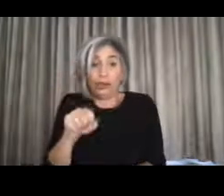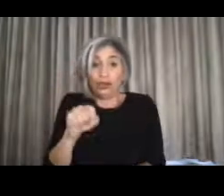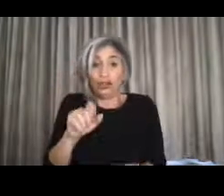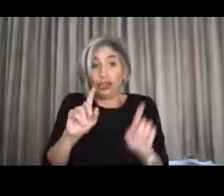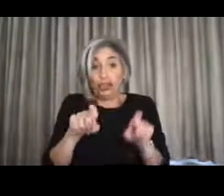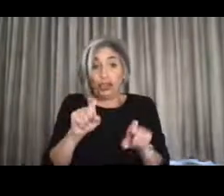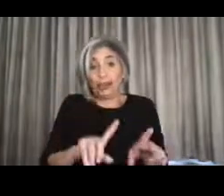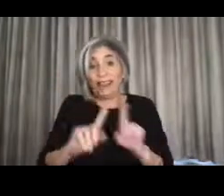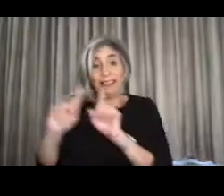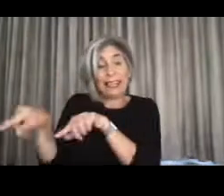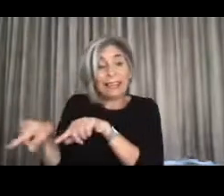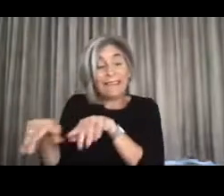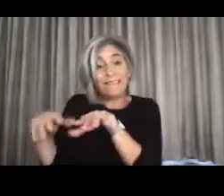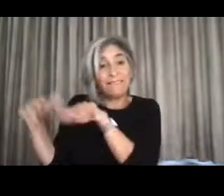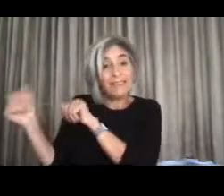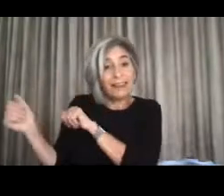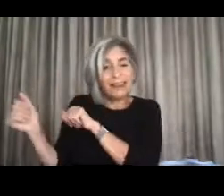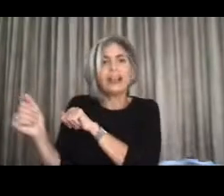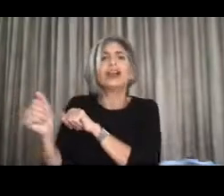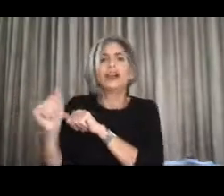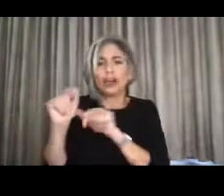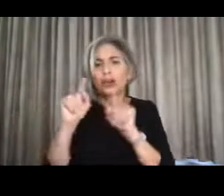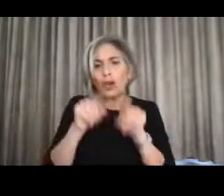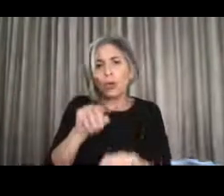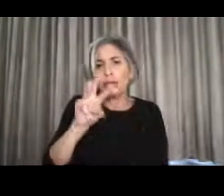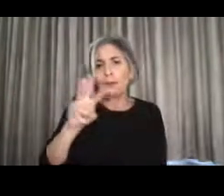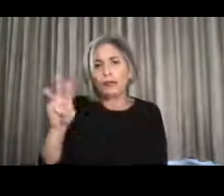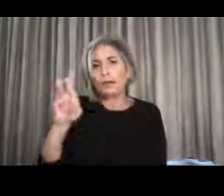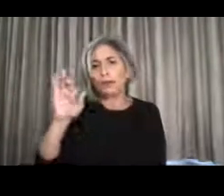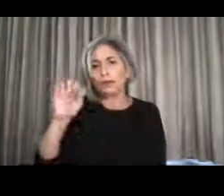your address, and find out both of these answers.